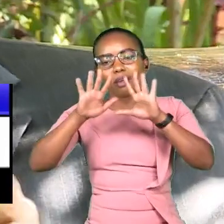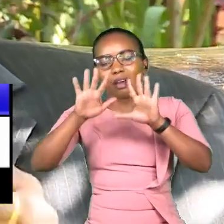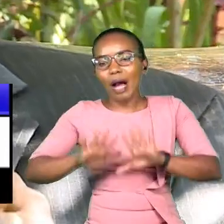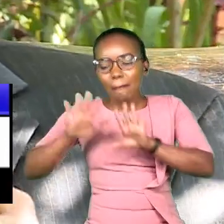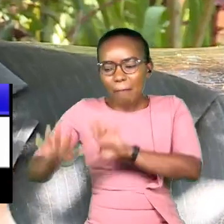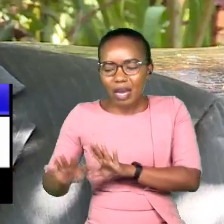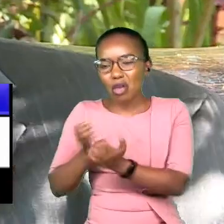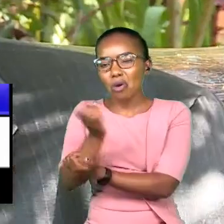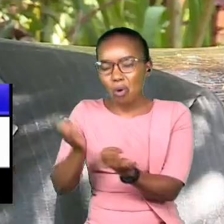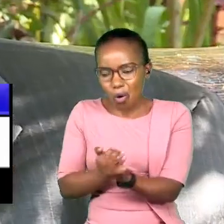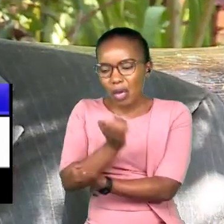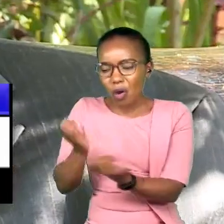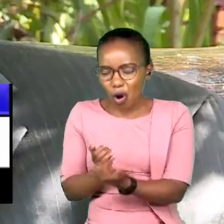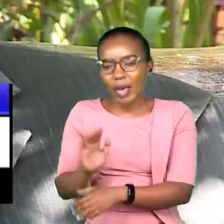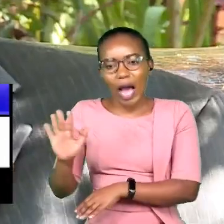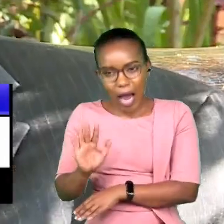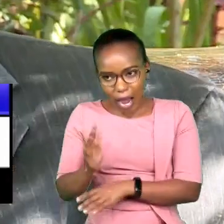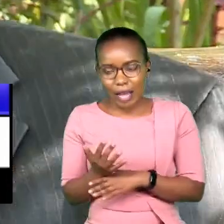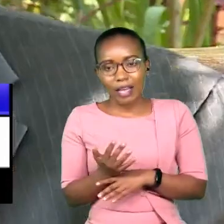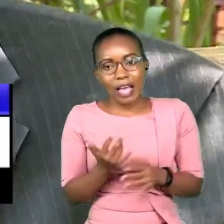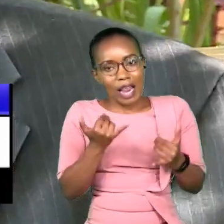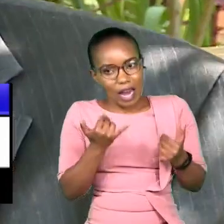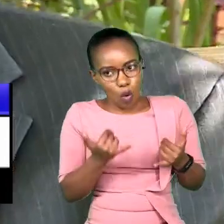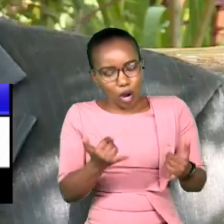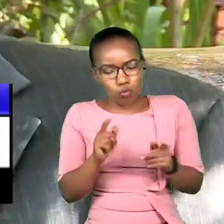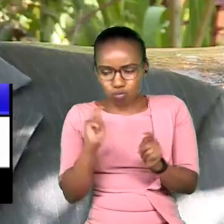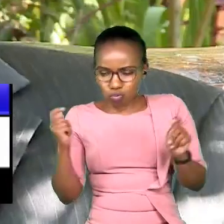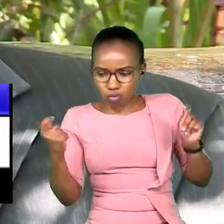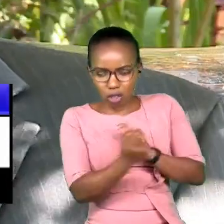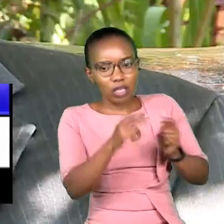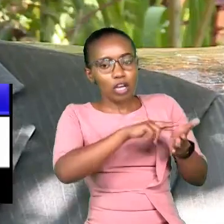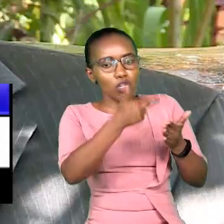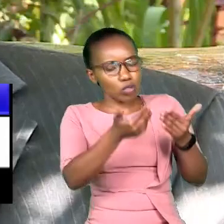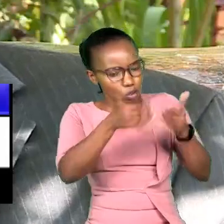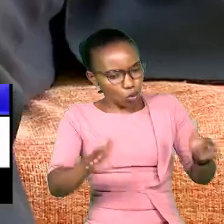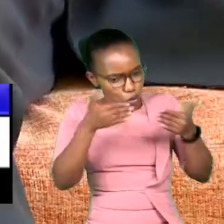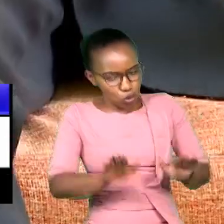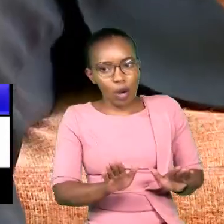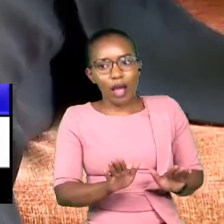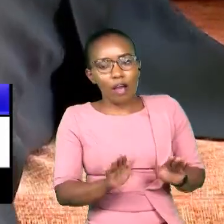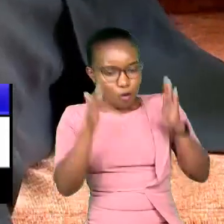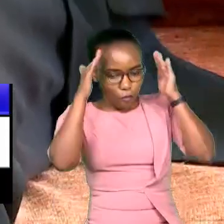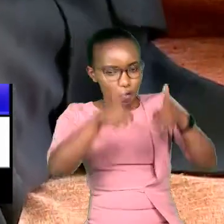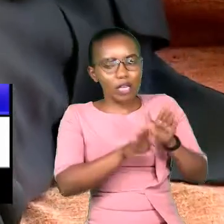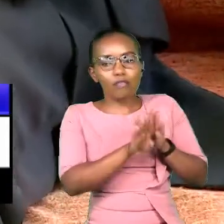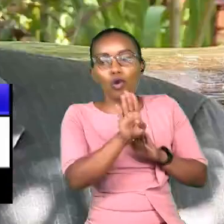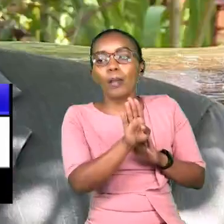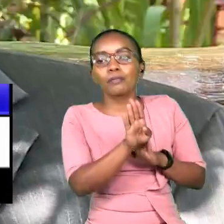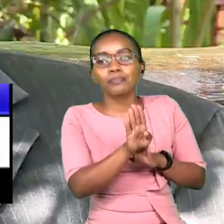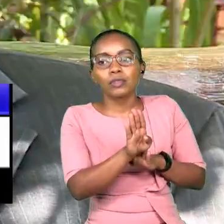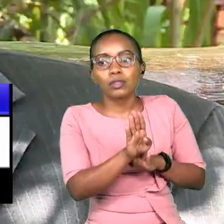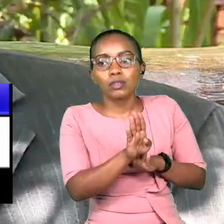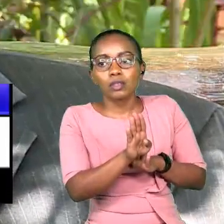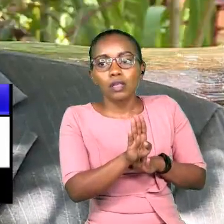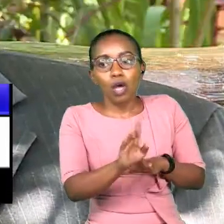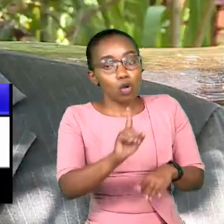have, you know, the resources that are getting lost readjusted and refocused on development. So that's the one thing I'm